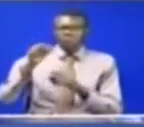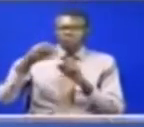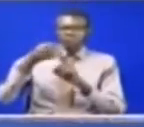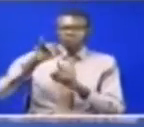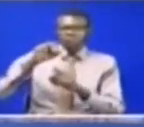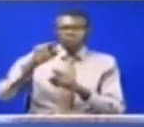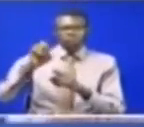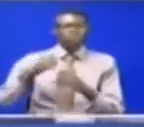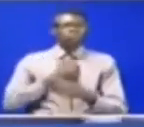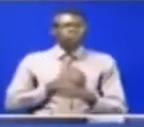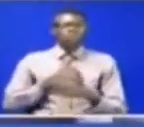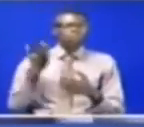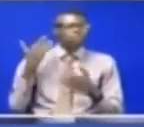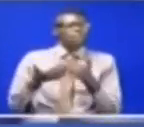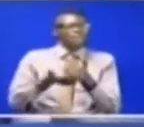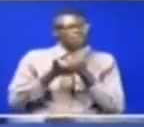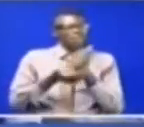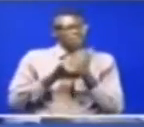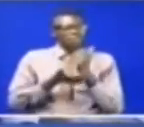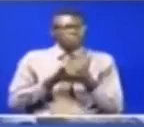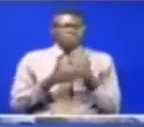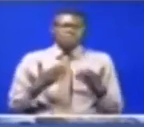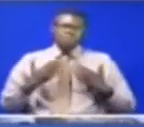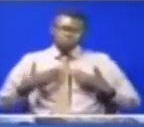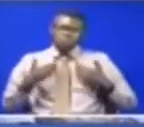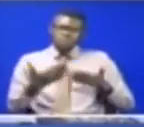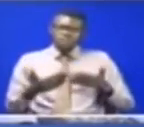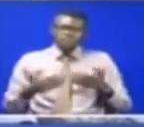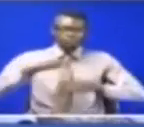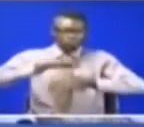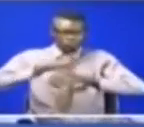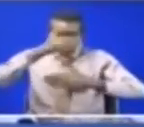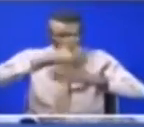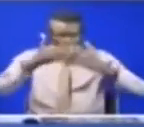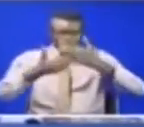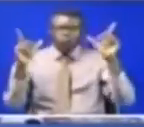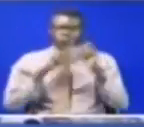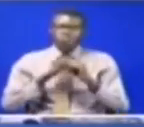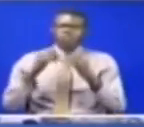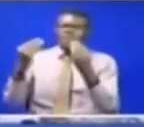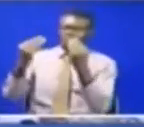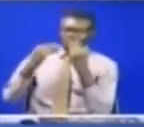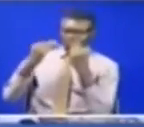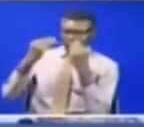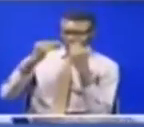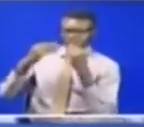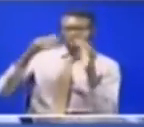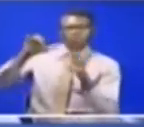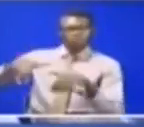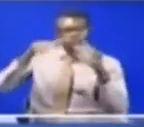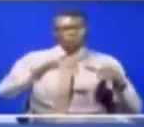alikuwa anatusaidia kama wakaaji wa huko, ametujengea mashule, ametufundisha mambo ya ukulima